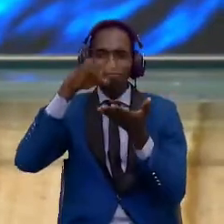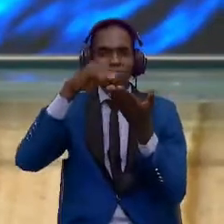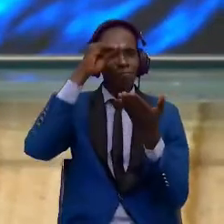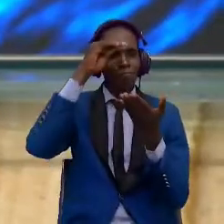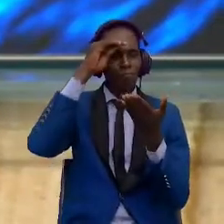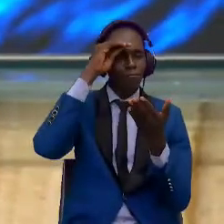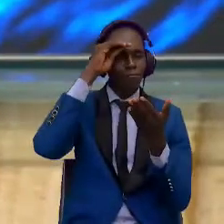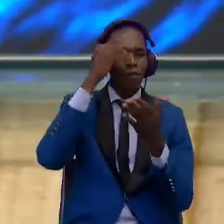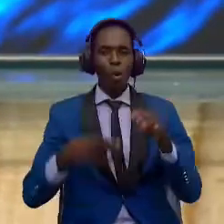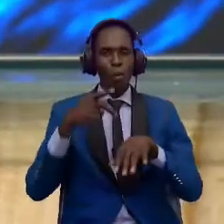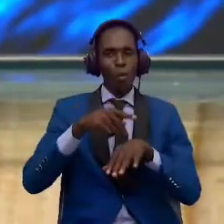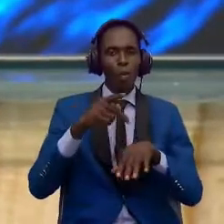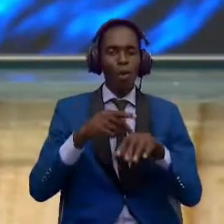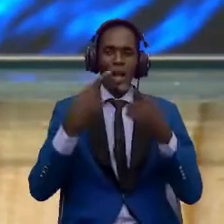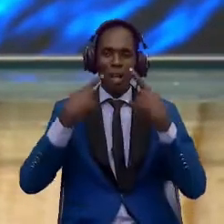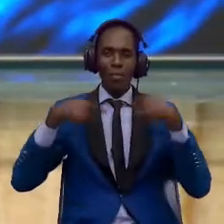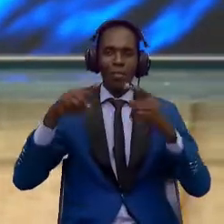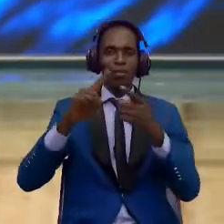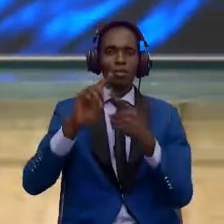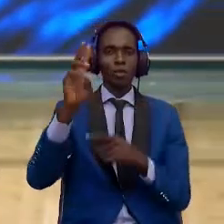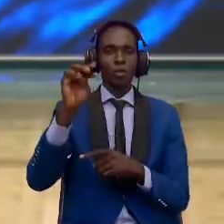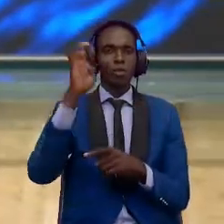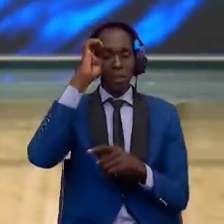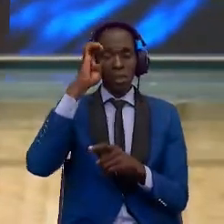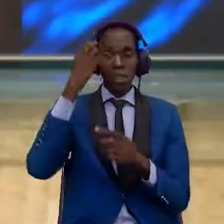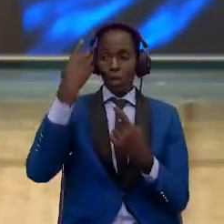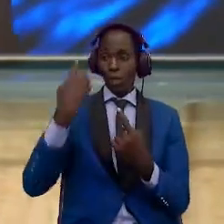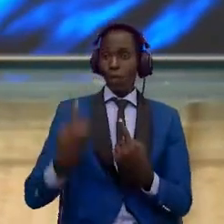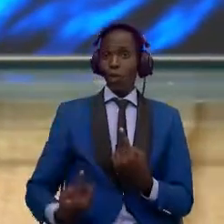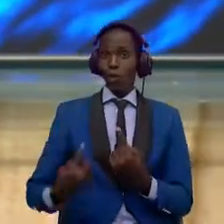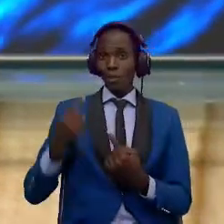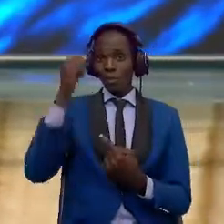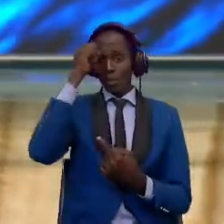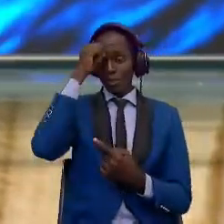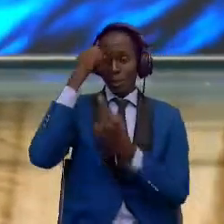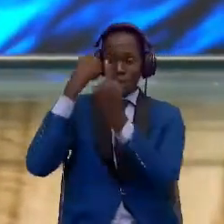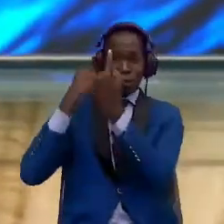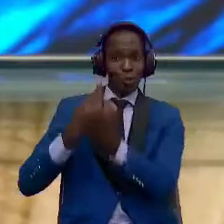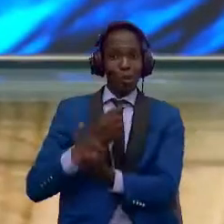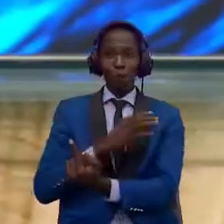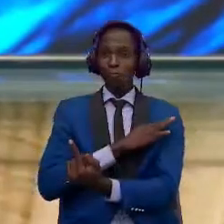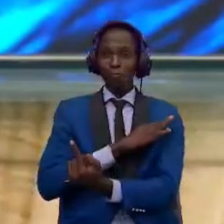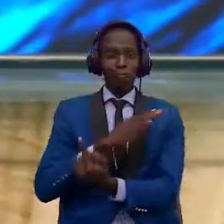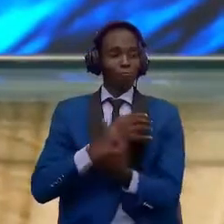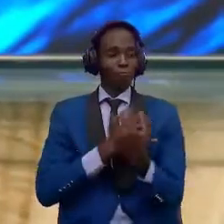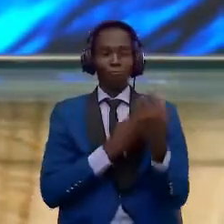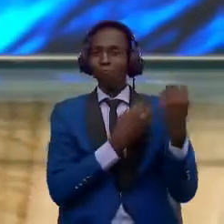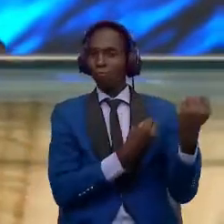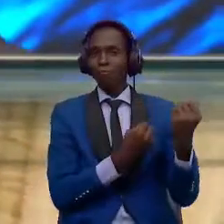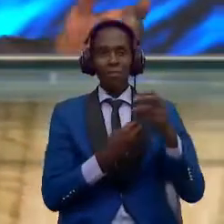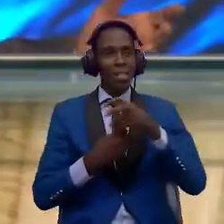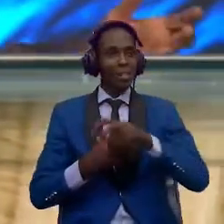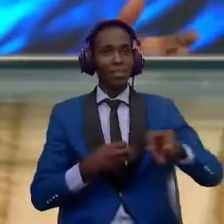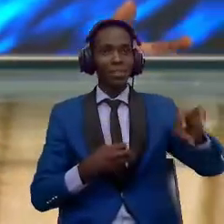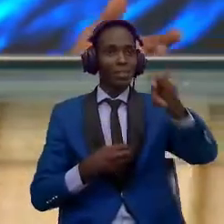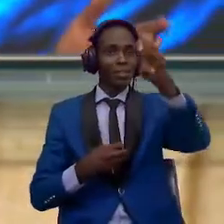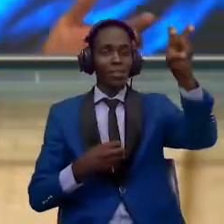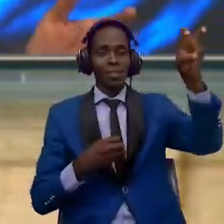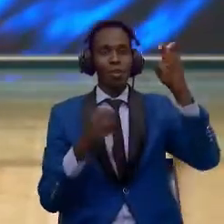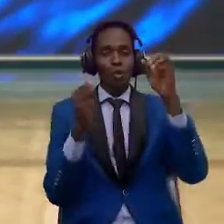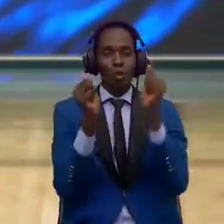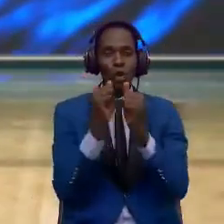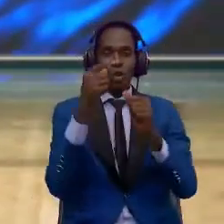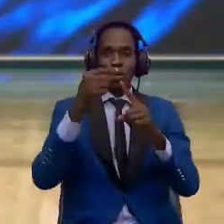apostle was declaring to him, that he could travel now alone with the gospel. And Paul the apostle